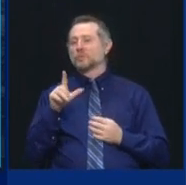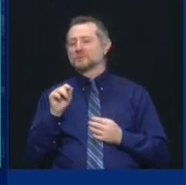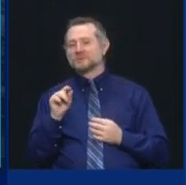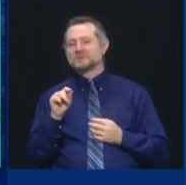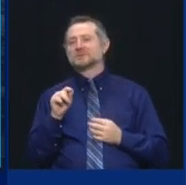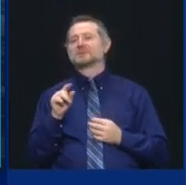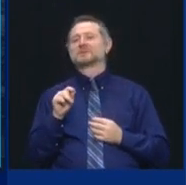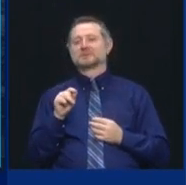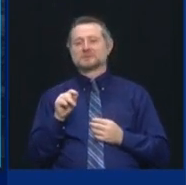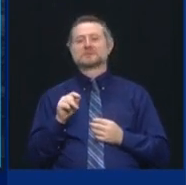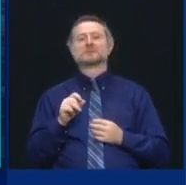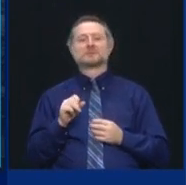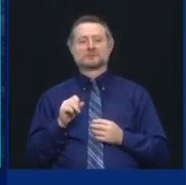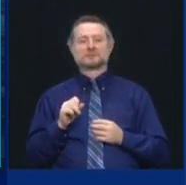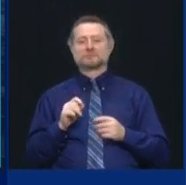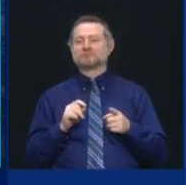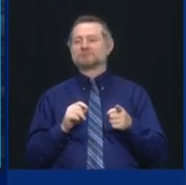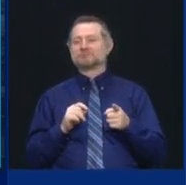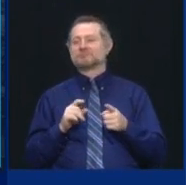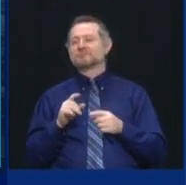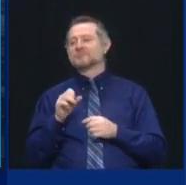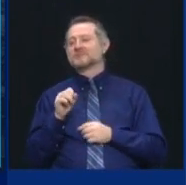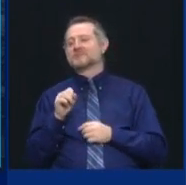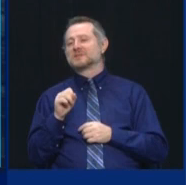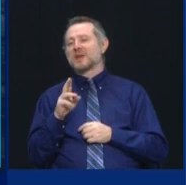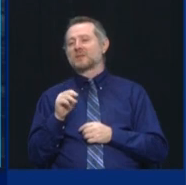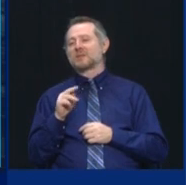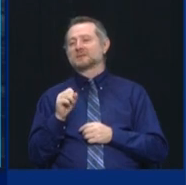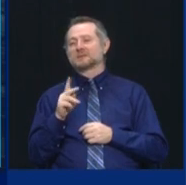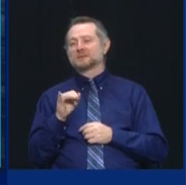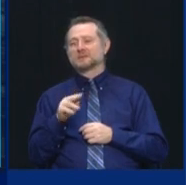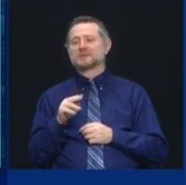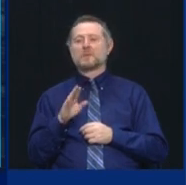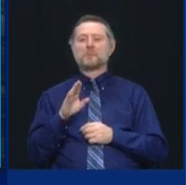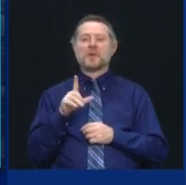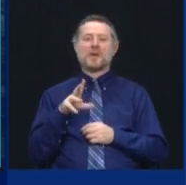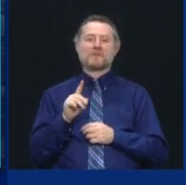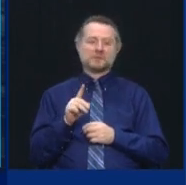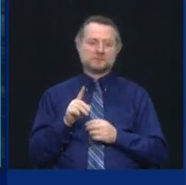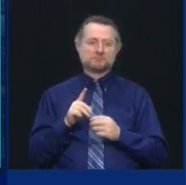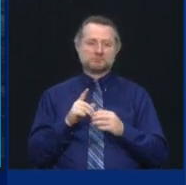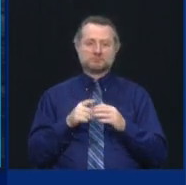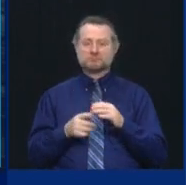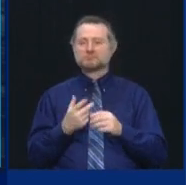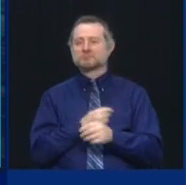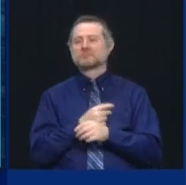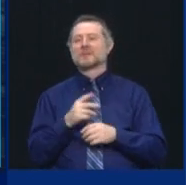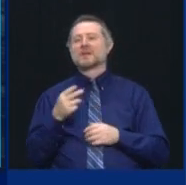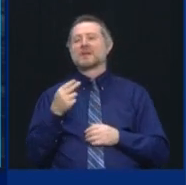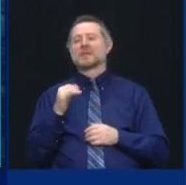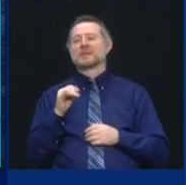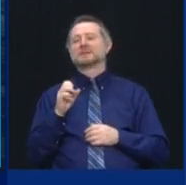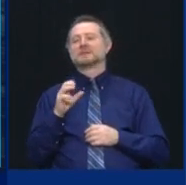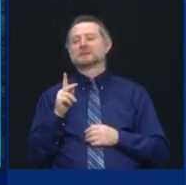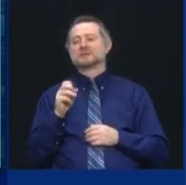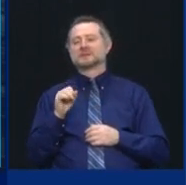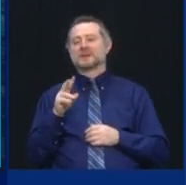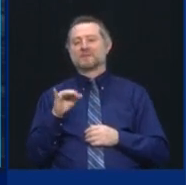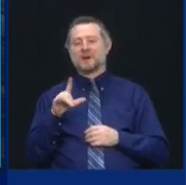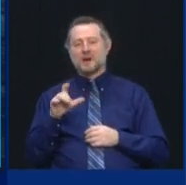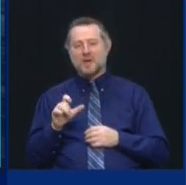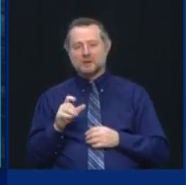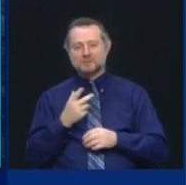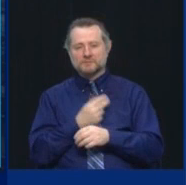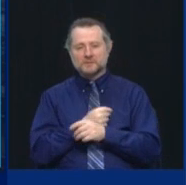Sutphin Boulevard, Queens, my old neighborhood, Hicksville on Long Island, and Broadway Junction